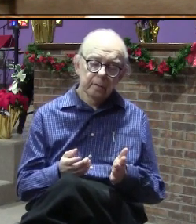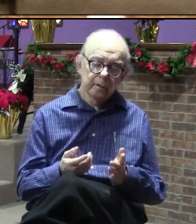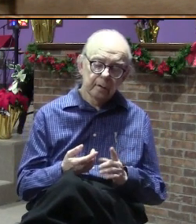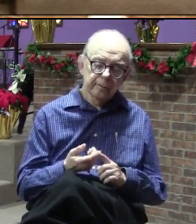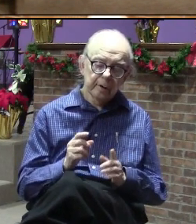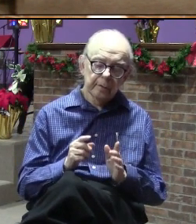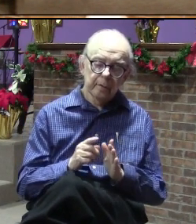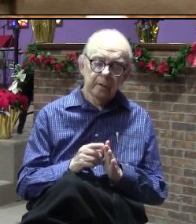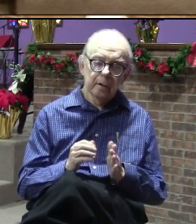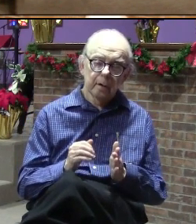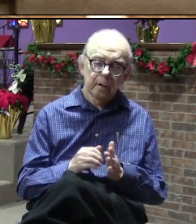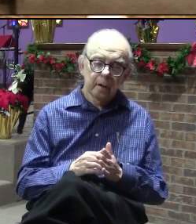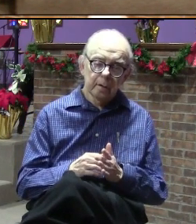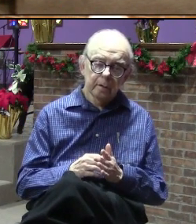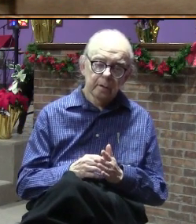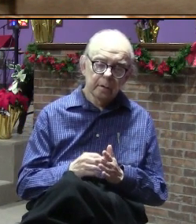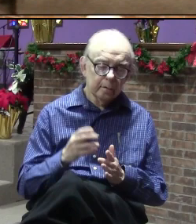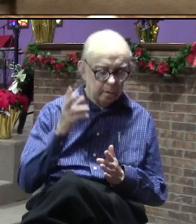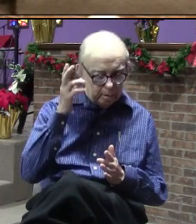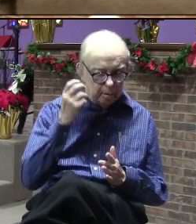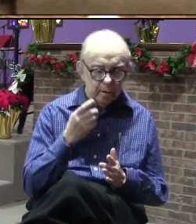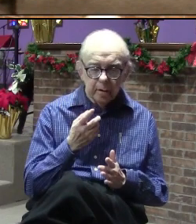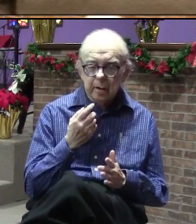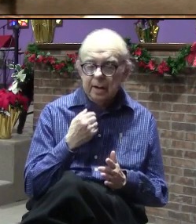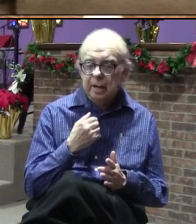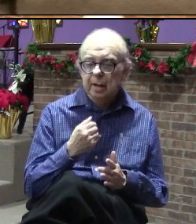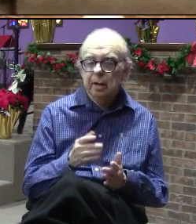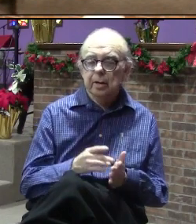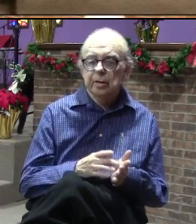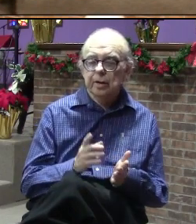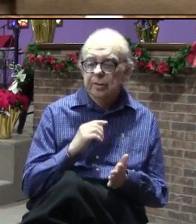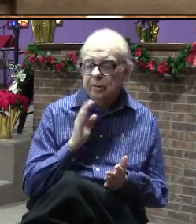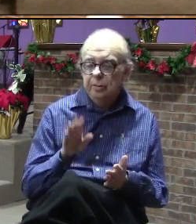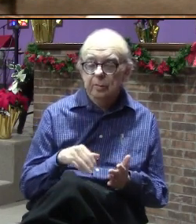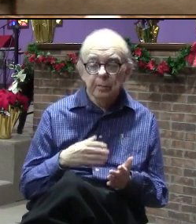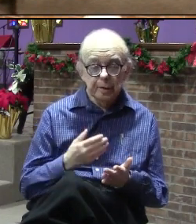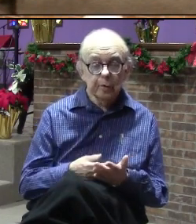From the moment that he found out that Jesus was going to be born,